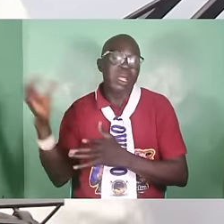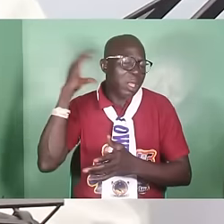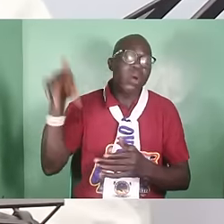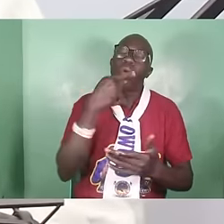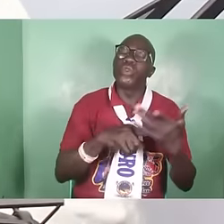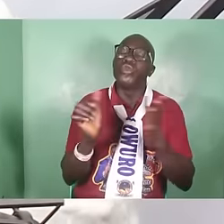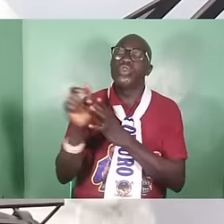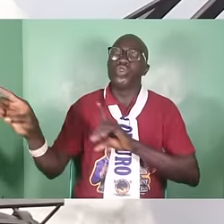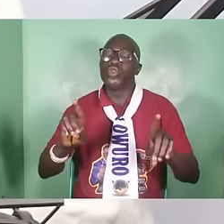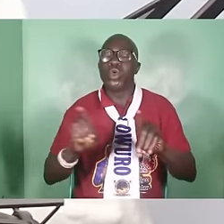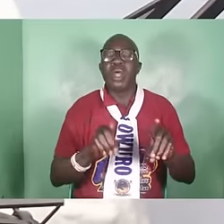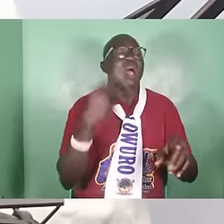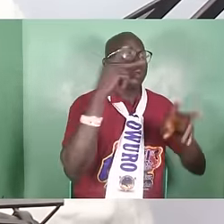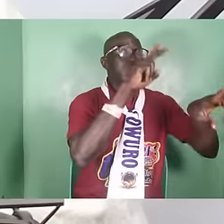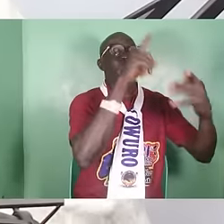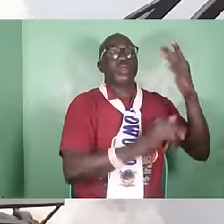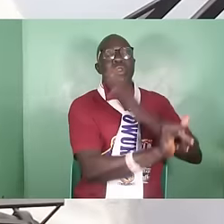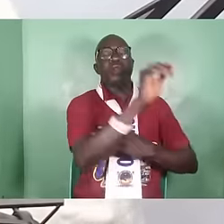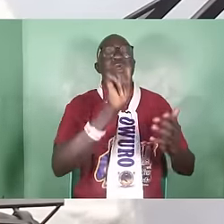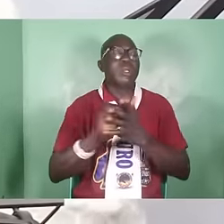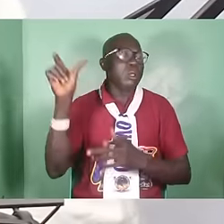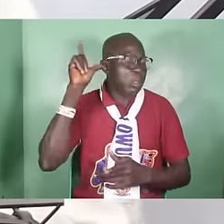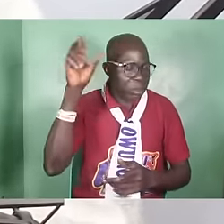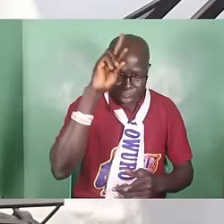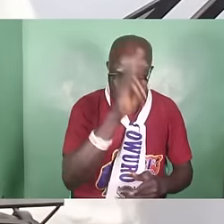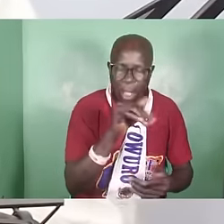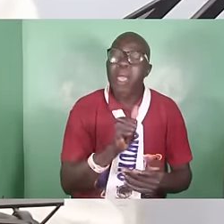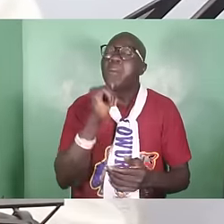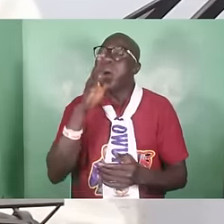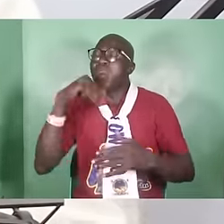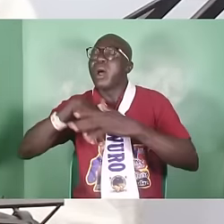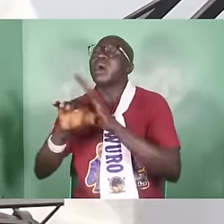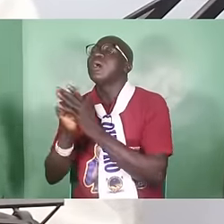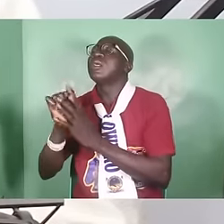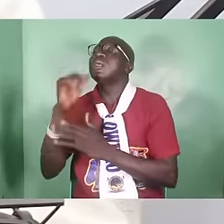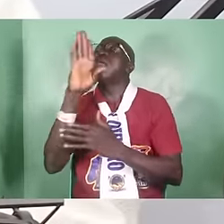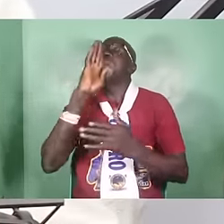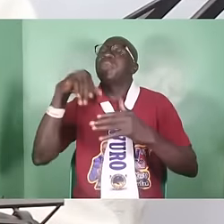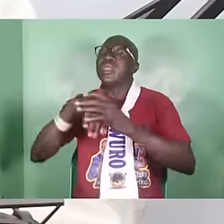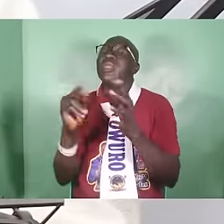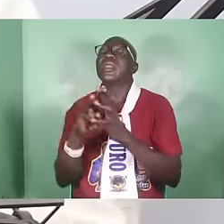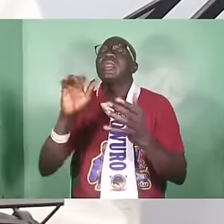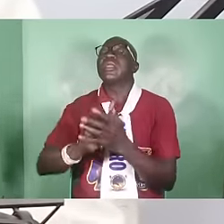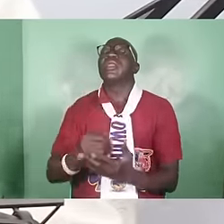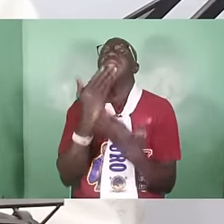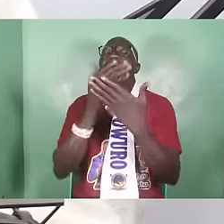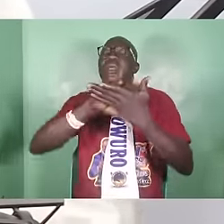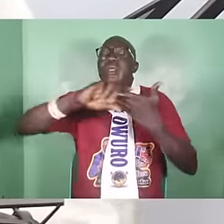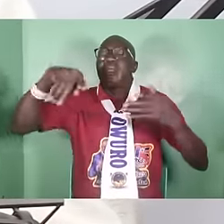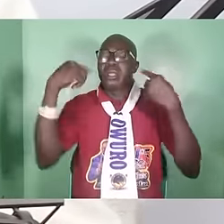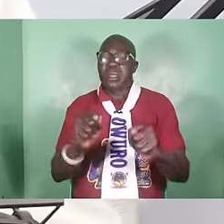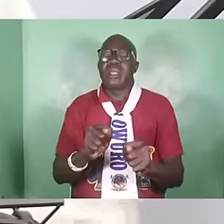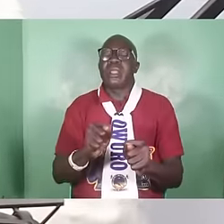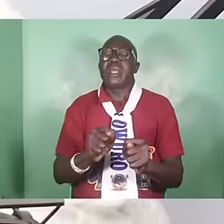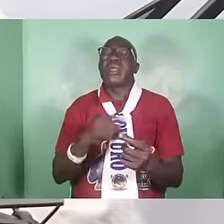sir. Yeah, what's the wonder? I'm asking. I see what the Lord. My money, what I want it, damn, what I want to pataki. Nay, just see the couple